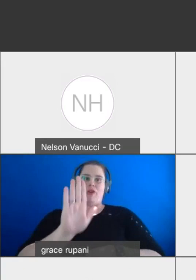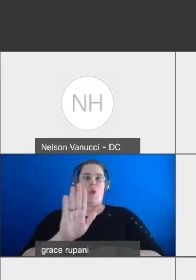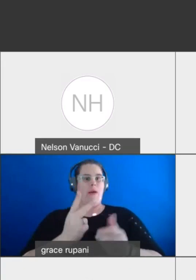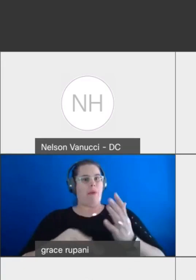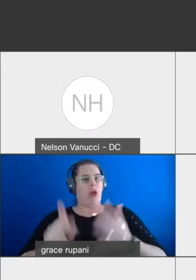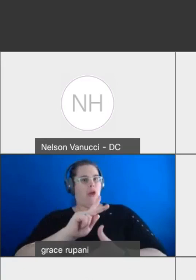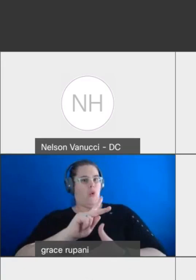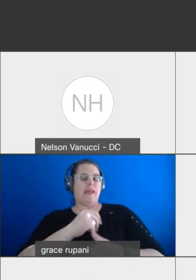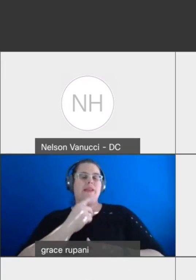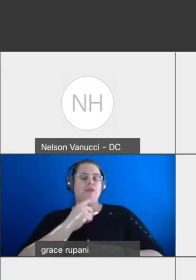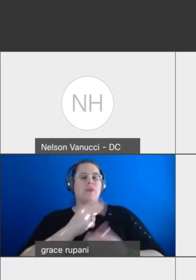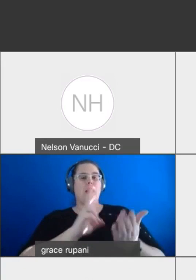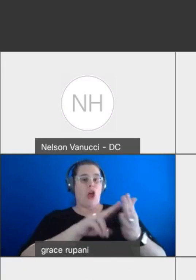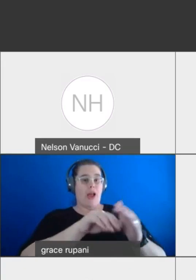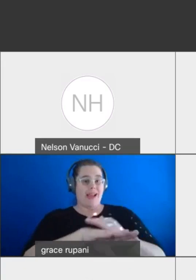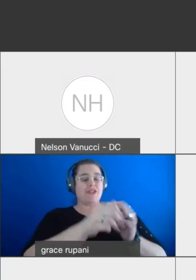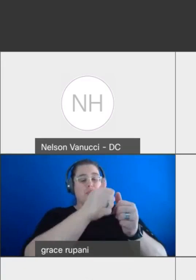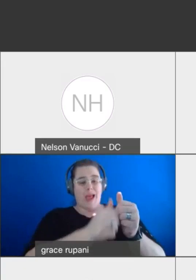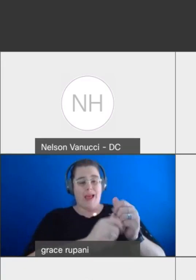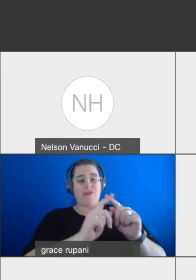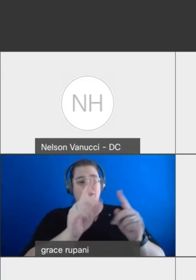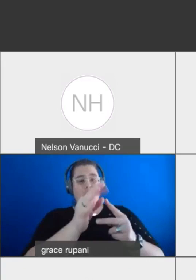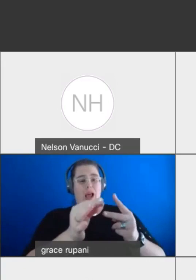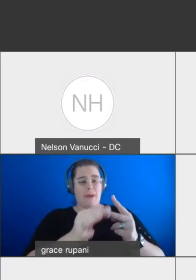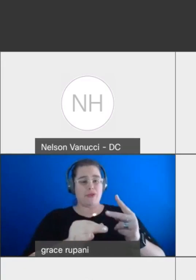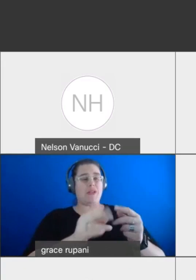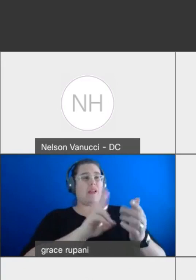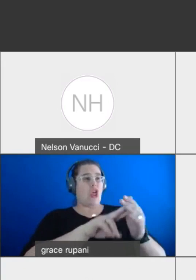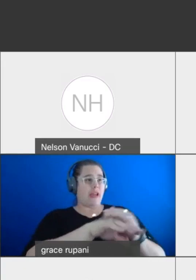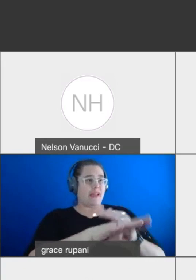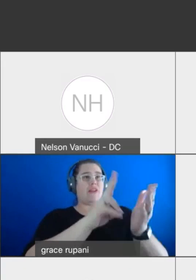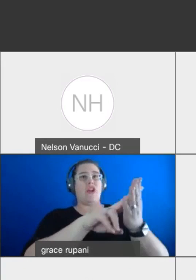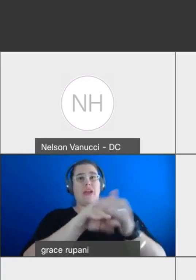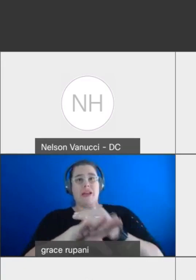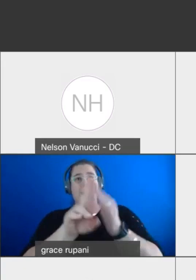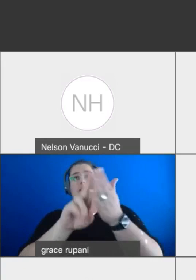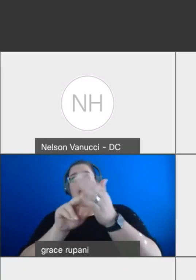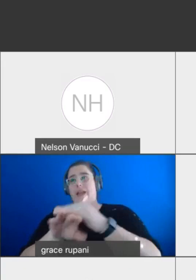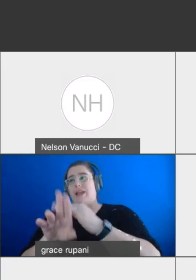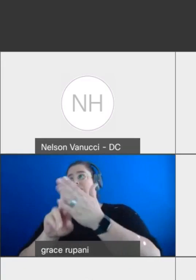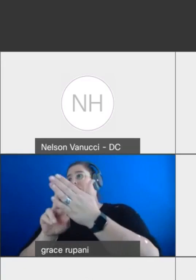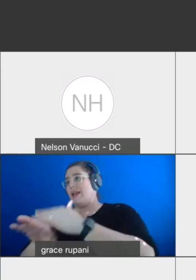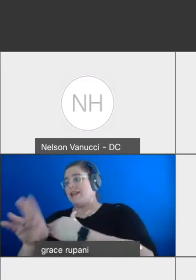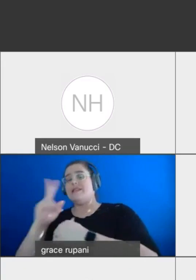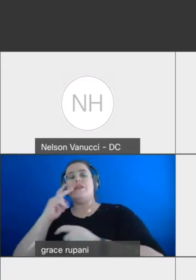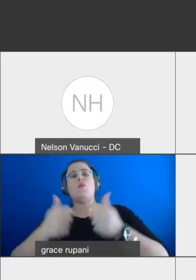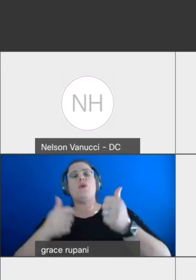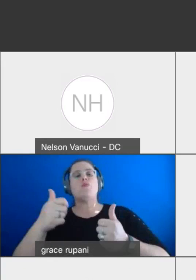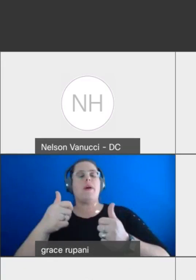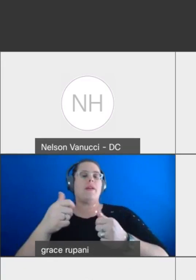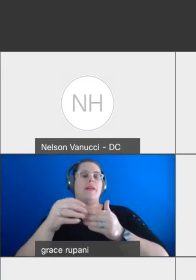log into every avenue that's open to them and see which one comes through most quickly.